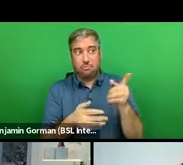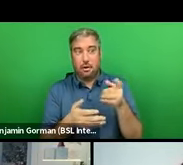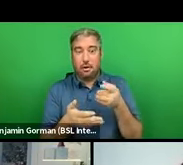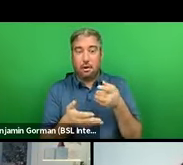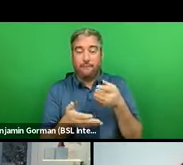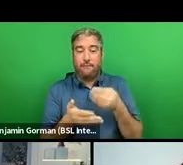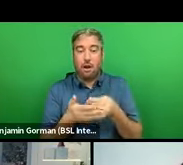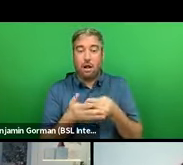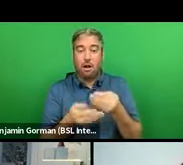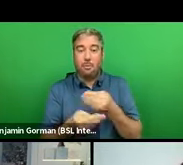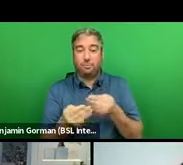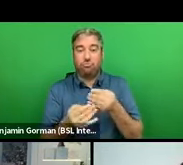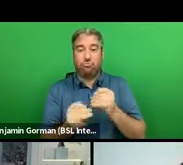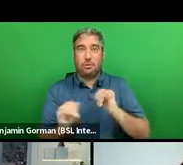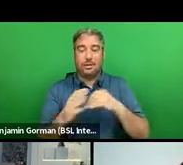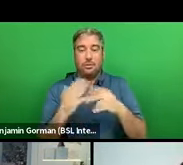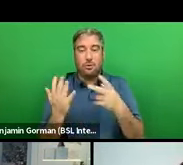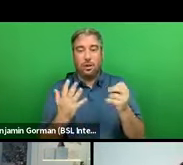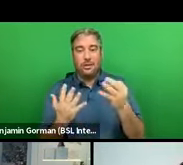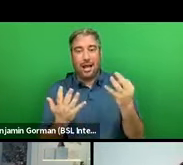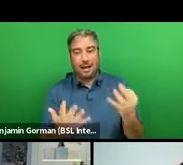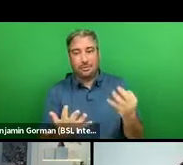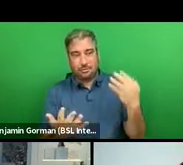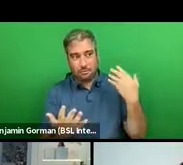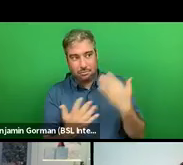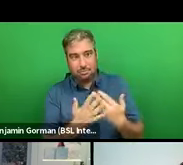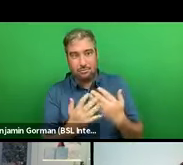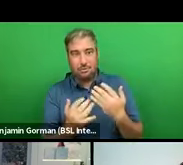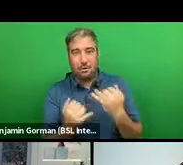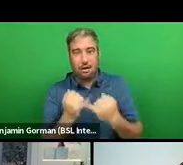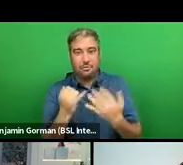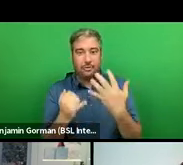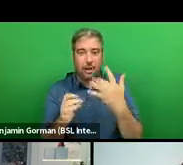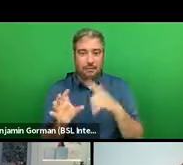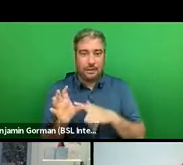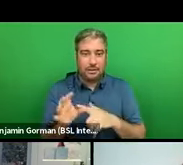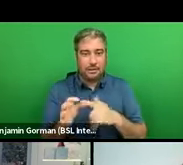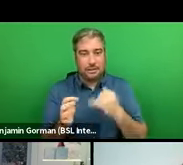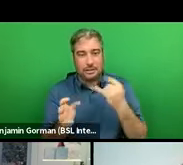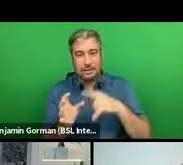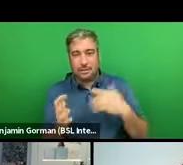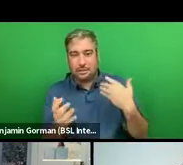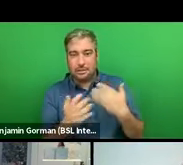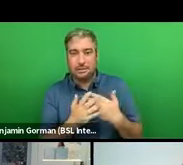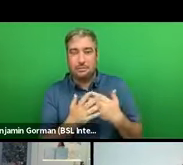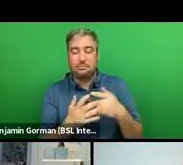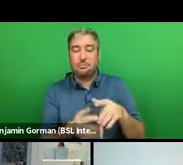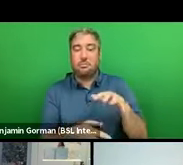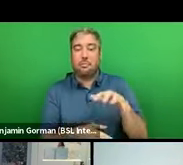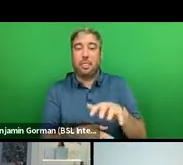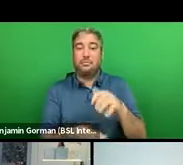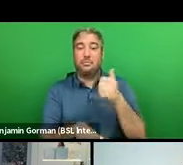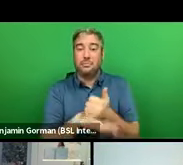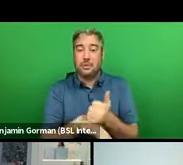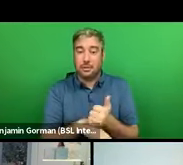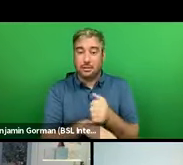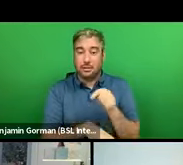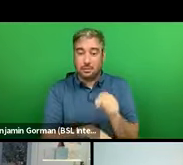5-6 years, displaced-based has in fact taken a very substantial